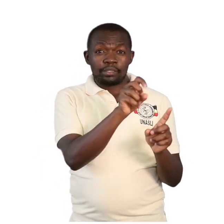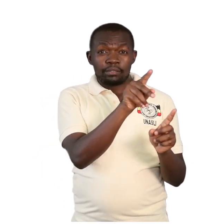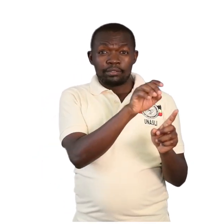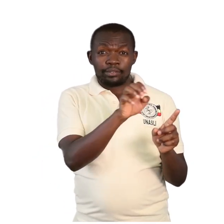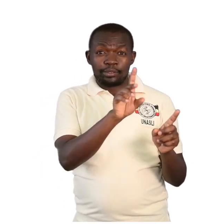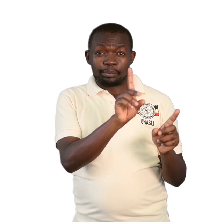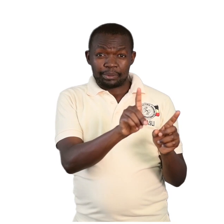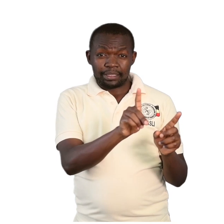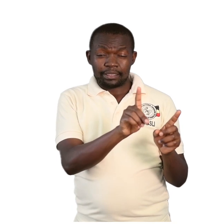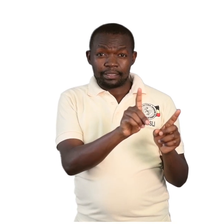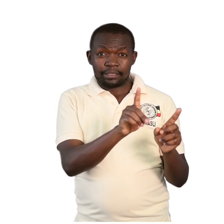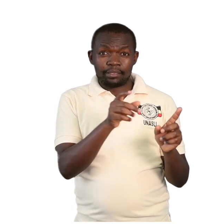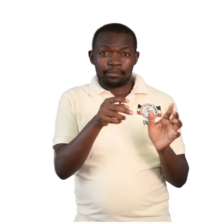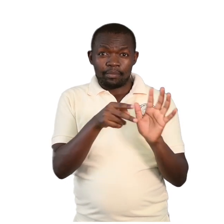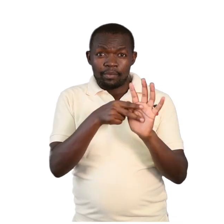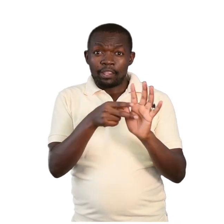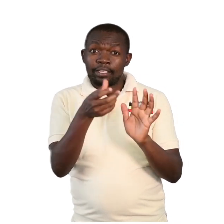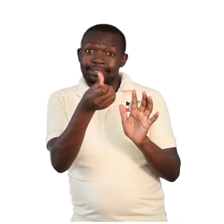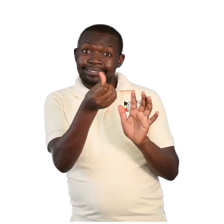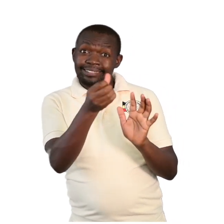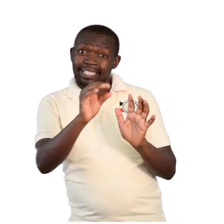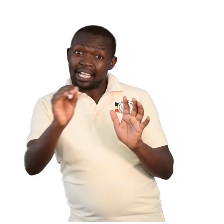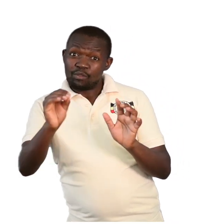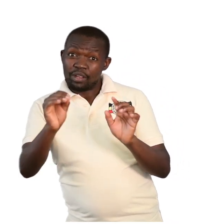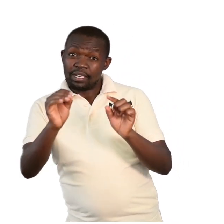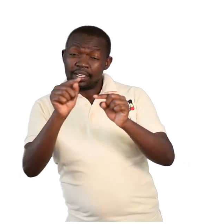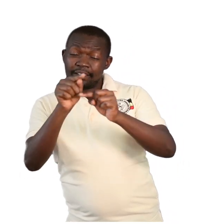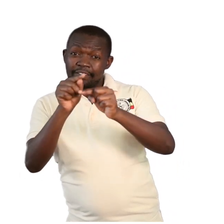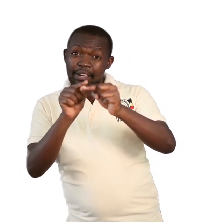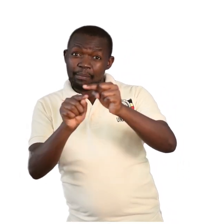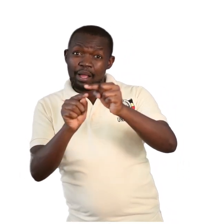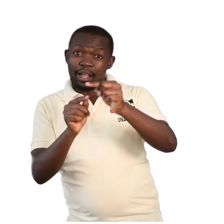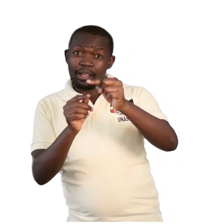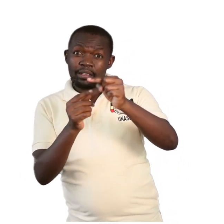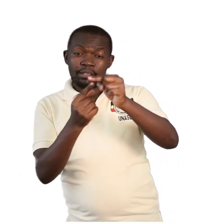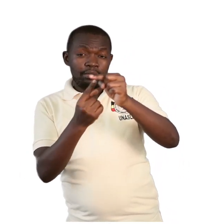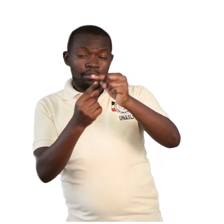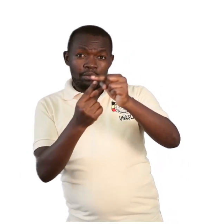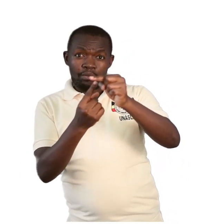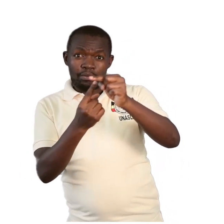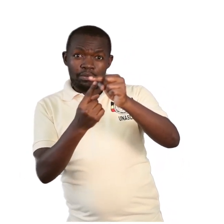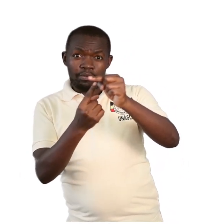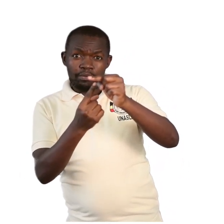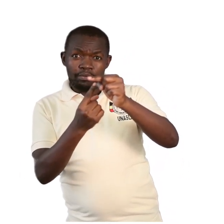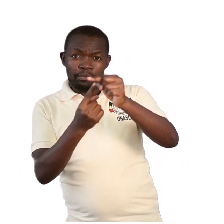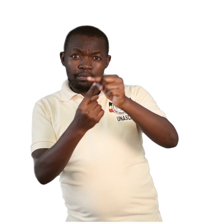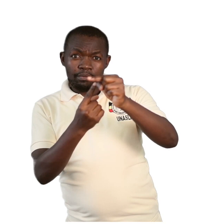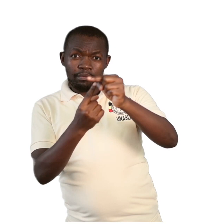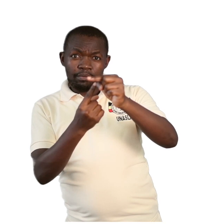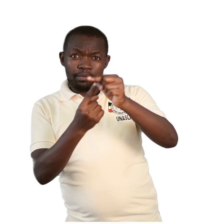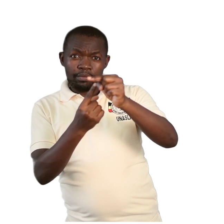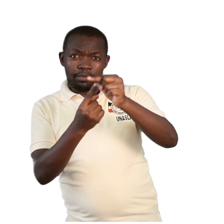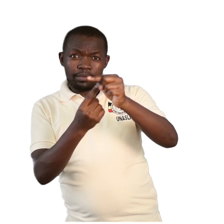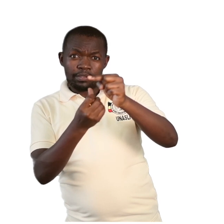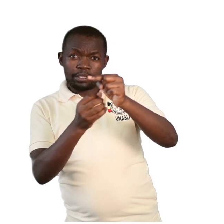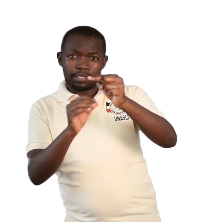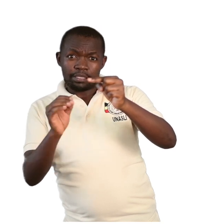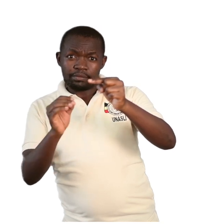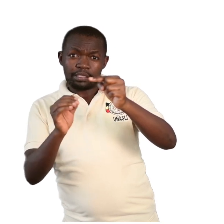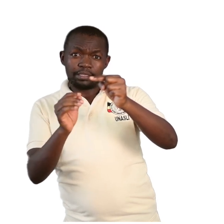600 meters over 300 seconds. Can you calculate that very fast and get the final answer?